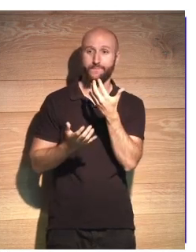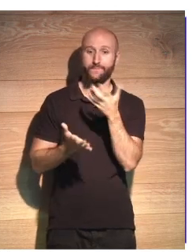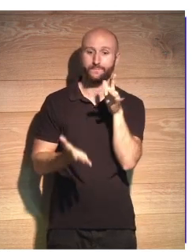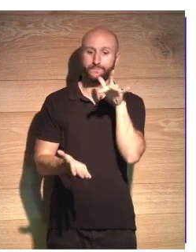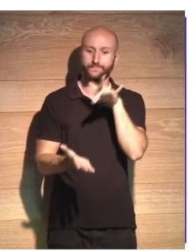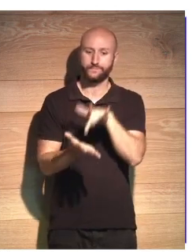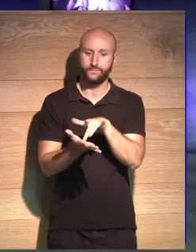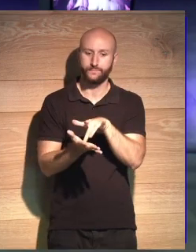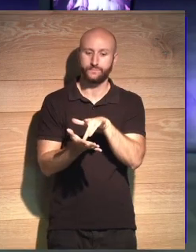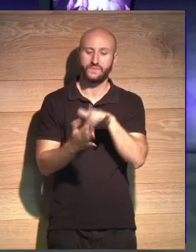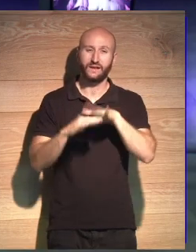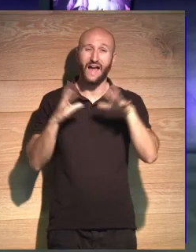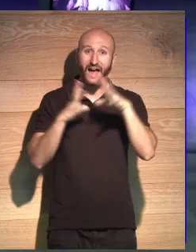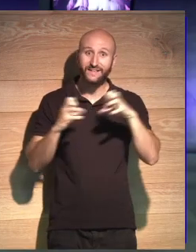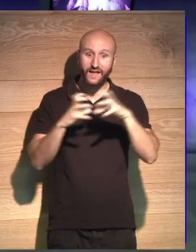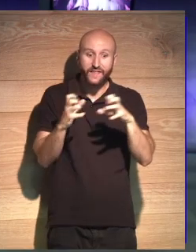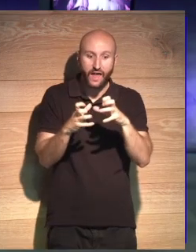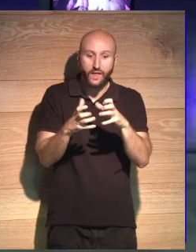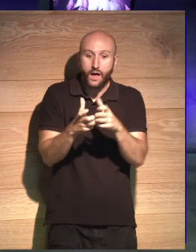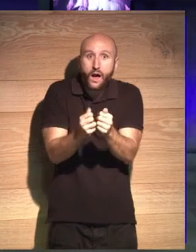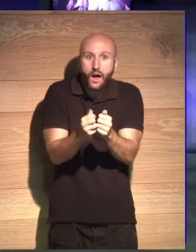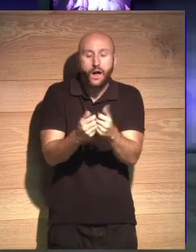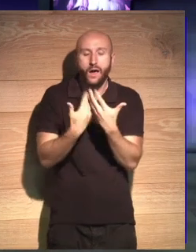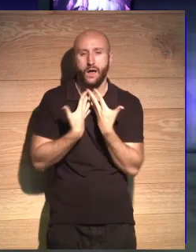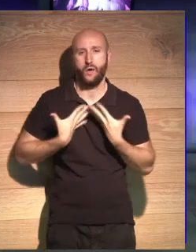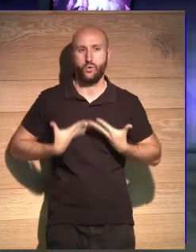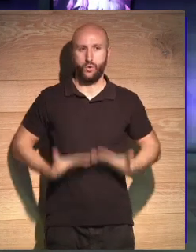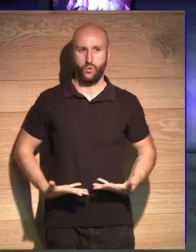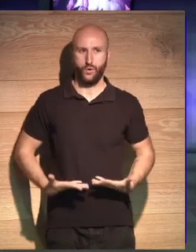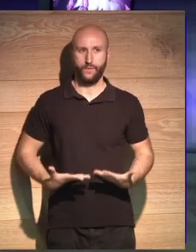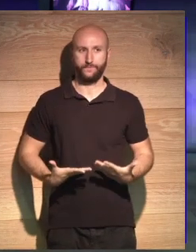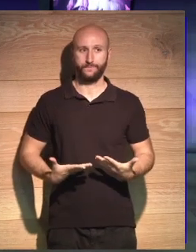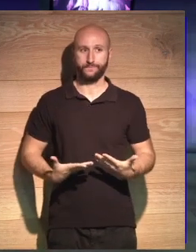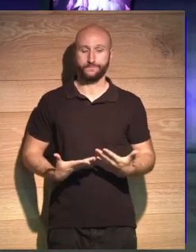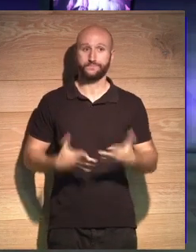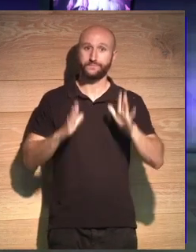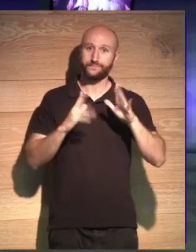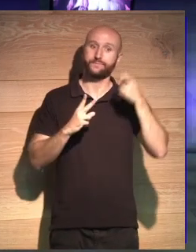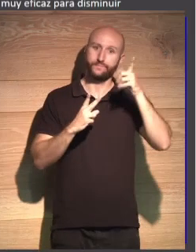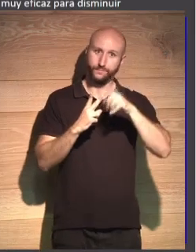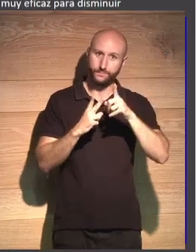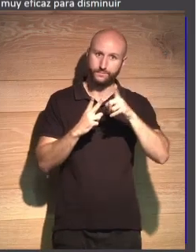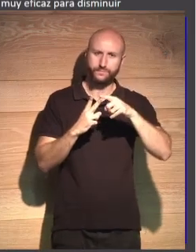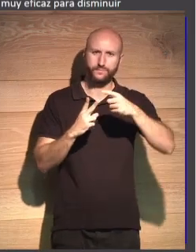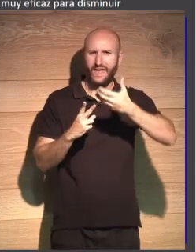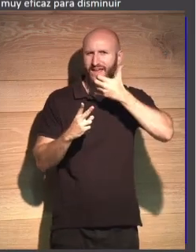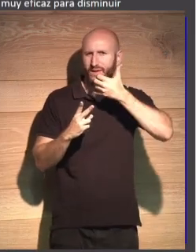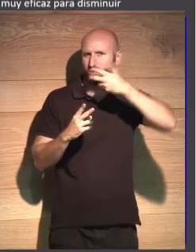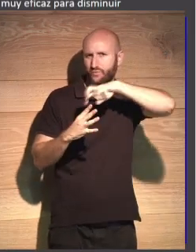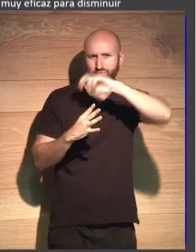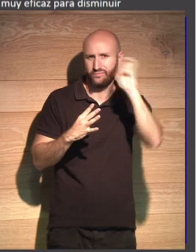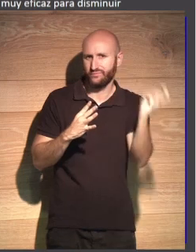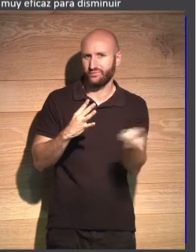It can even ease your pain or your anxiety. It sharpens your sight. But when I go to